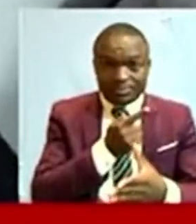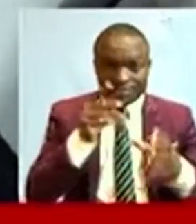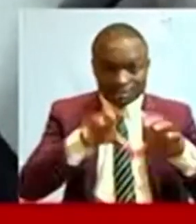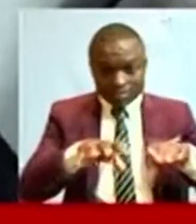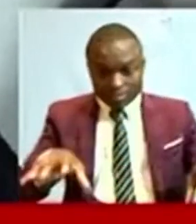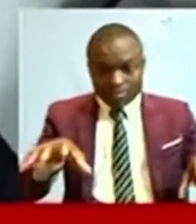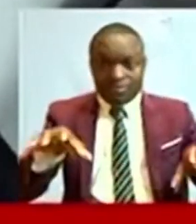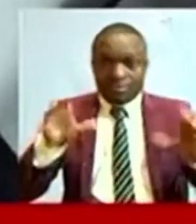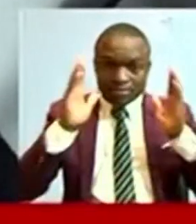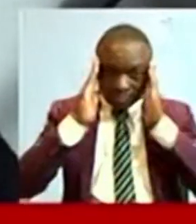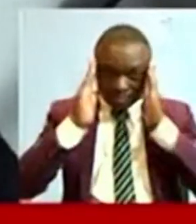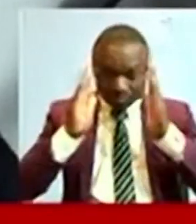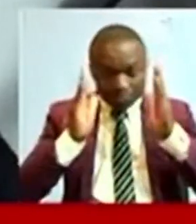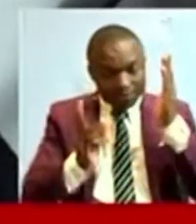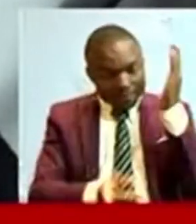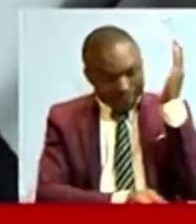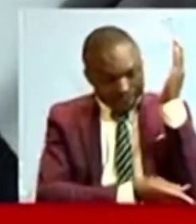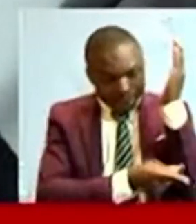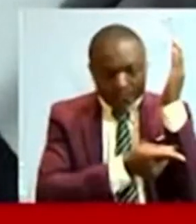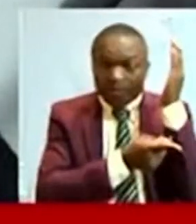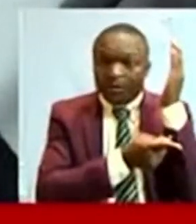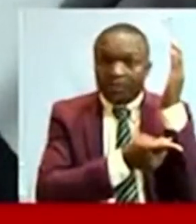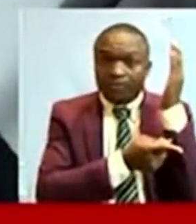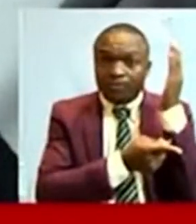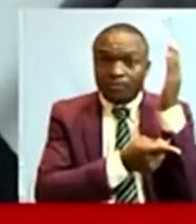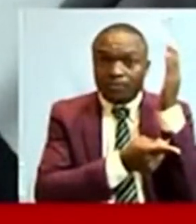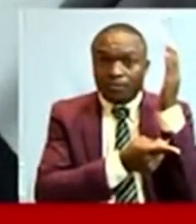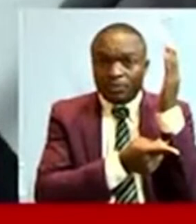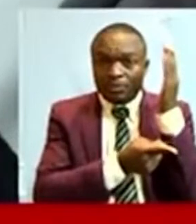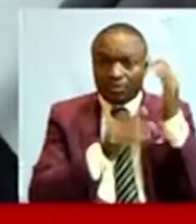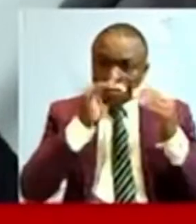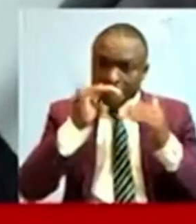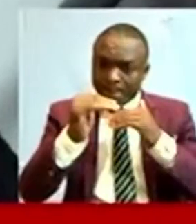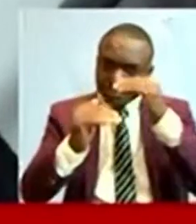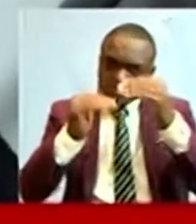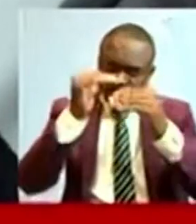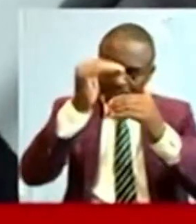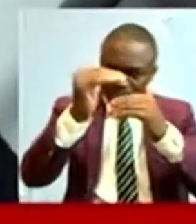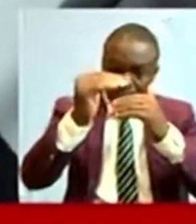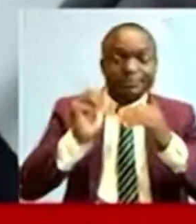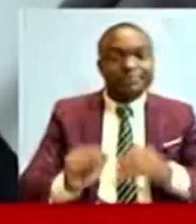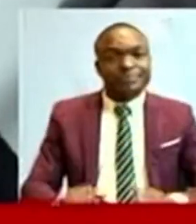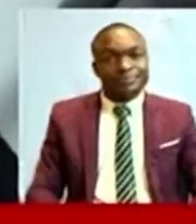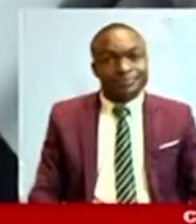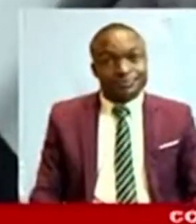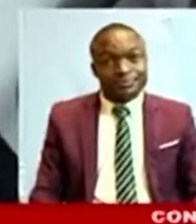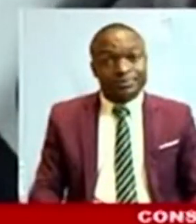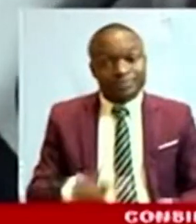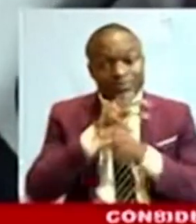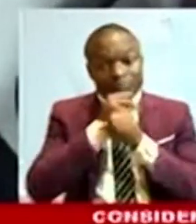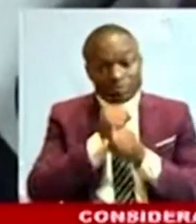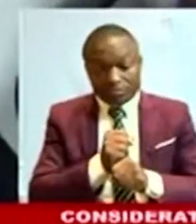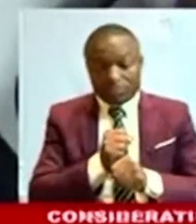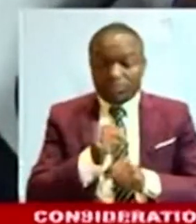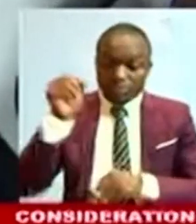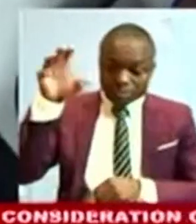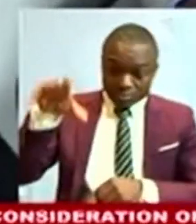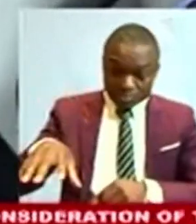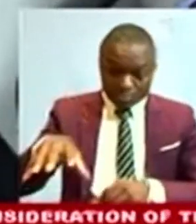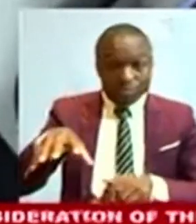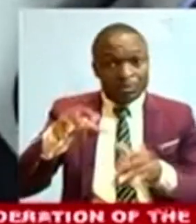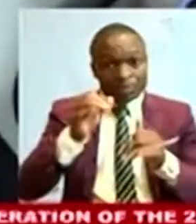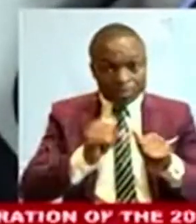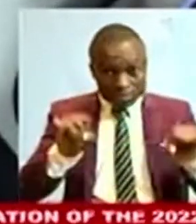attending developmental milestones at an appropriate age. It's still an important child